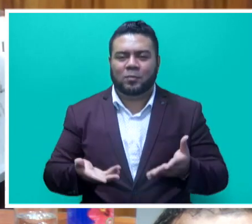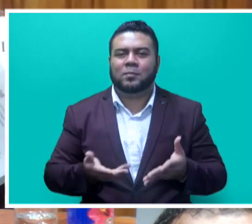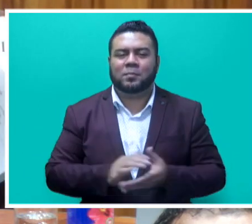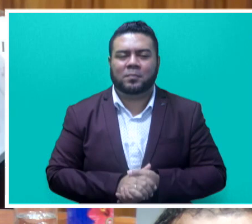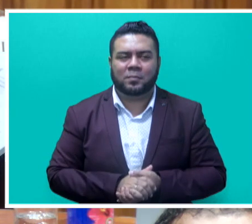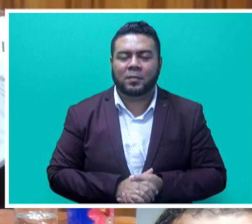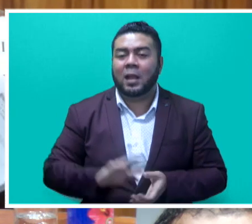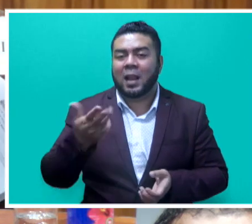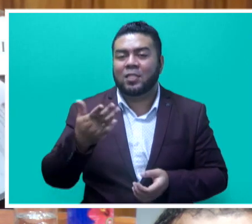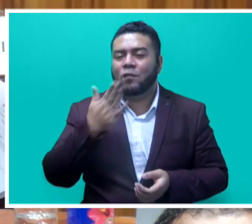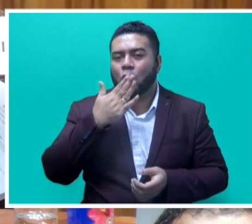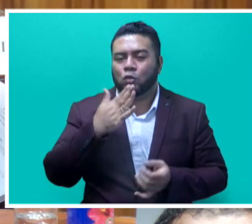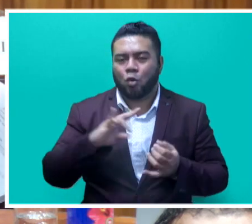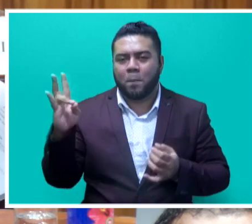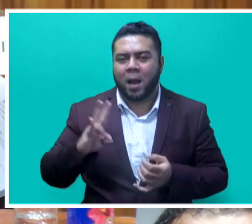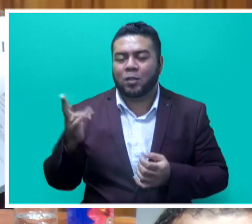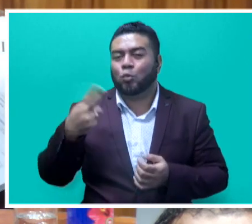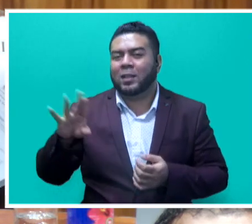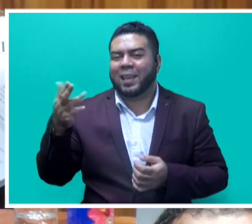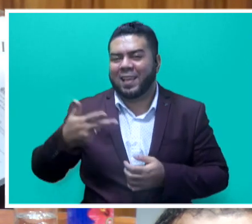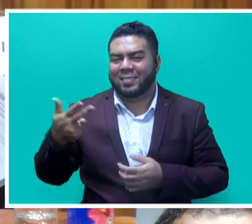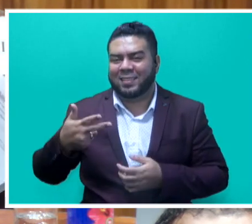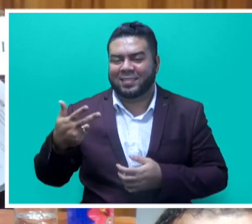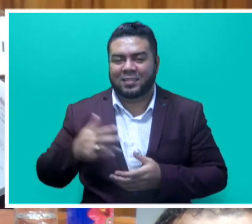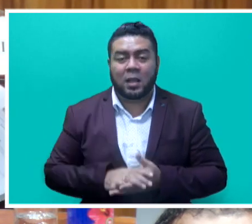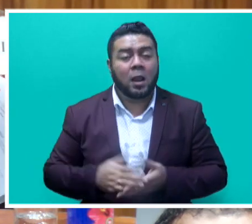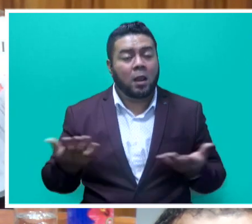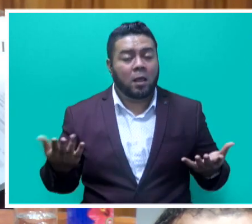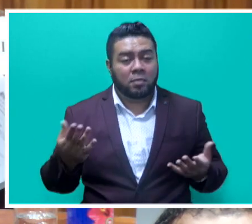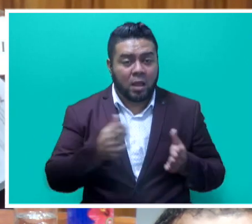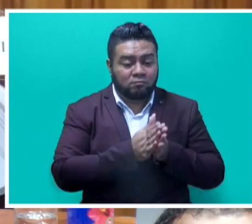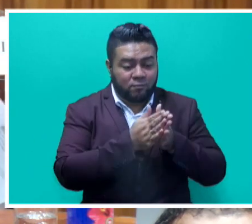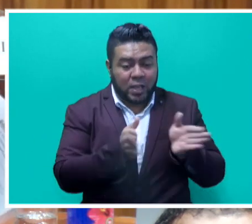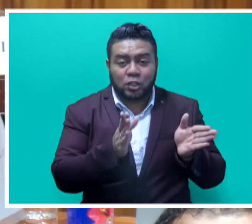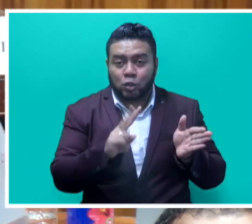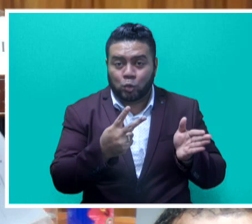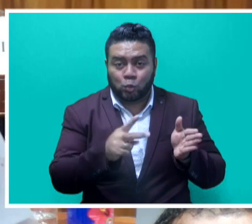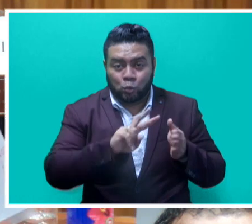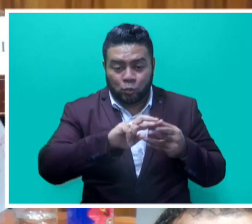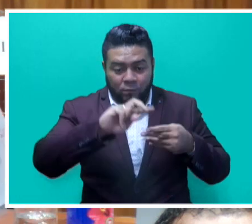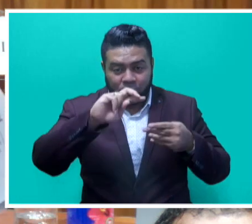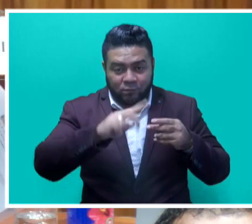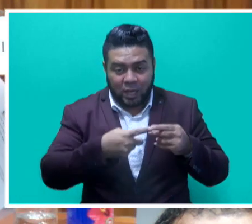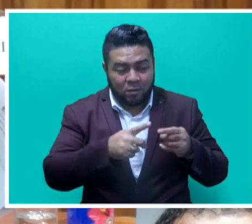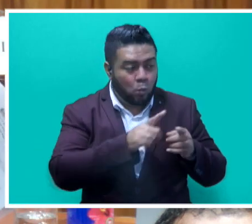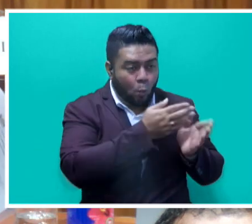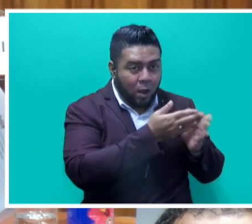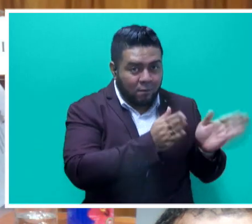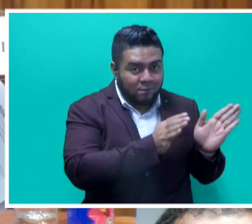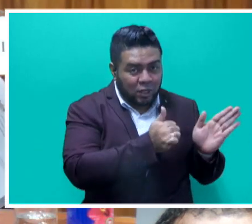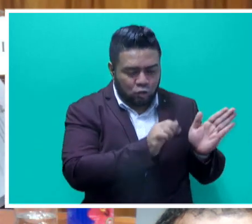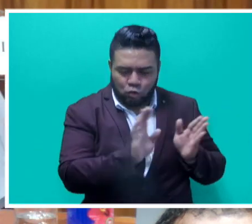on the 9th of October 2018. Phase 2, Mr. Speaker, involves the completion of the survey field